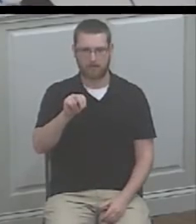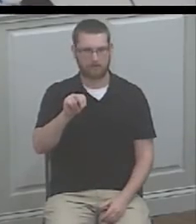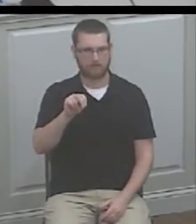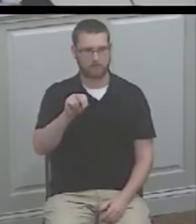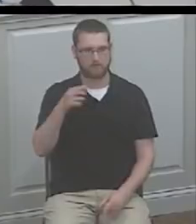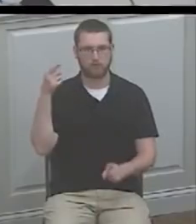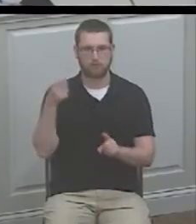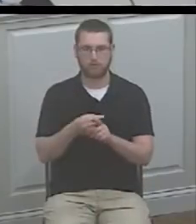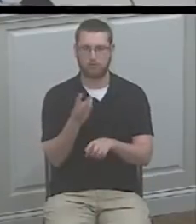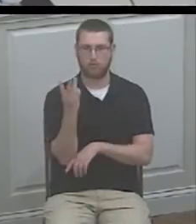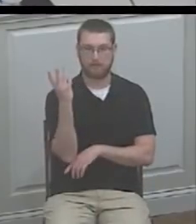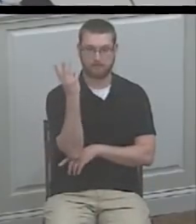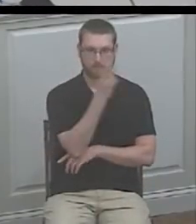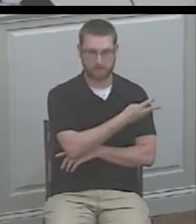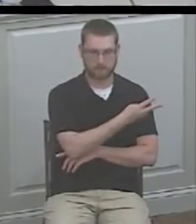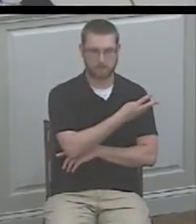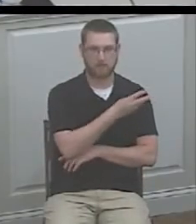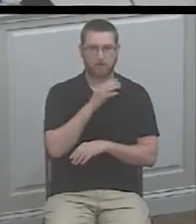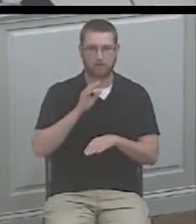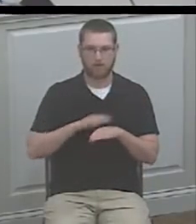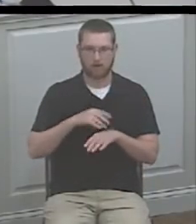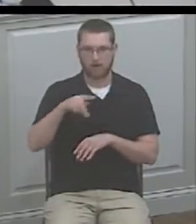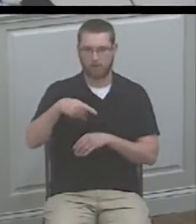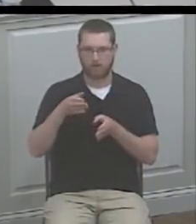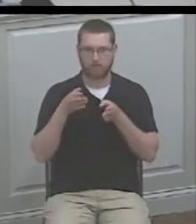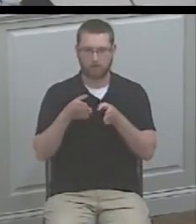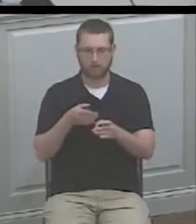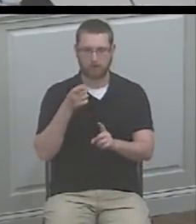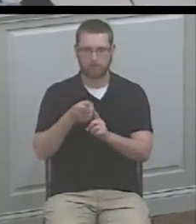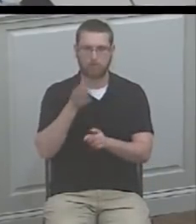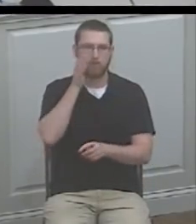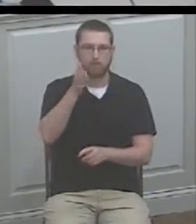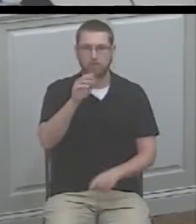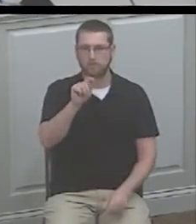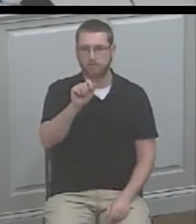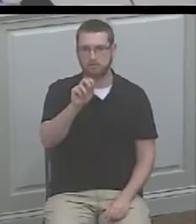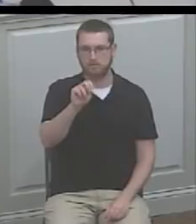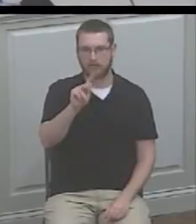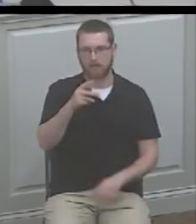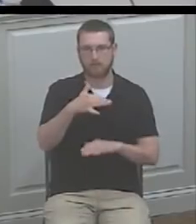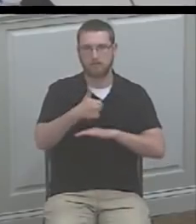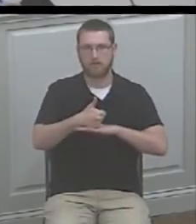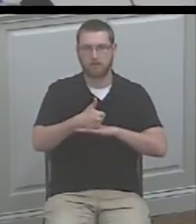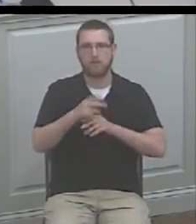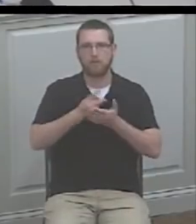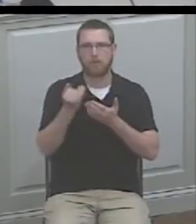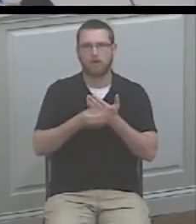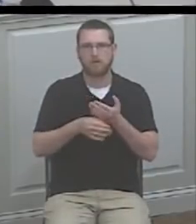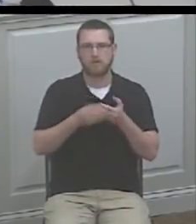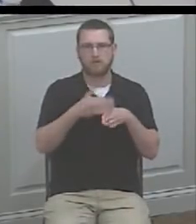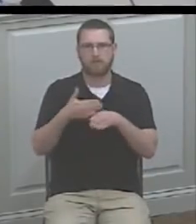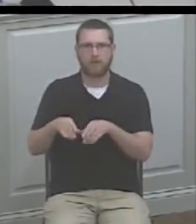out to the west along Pearville Road to a future tank site. The project is broken up into